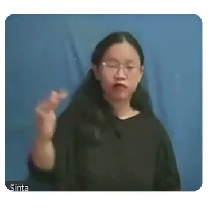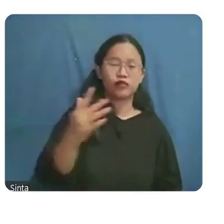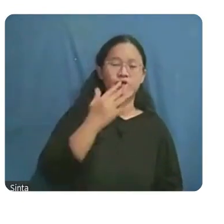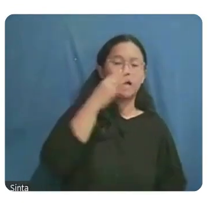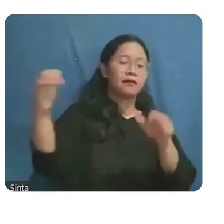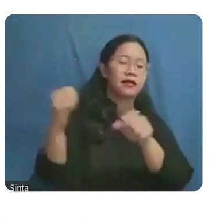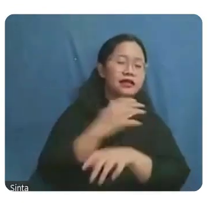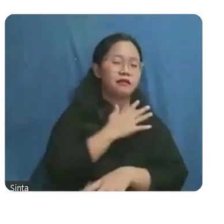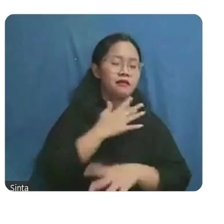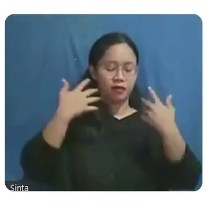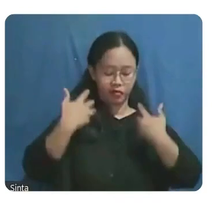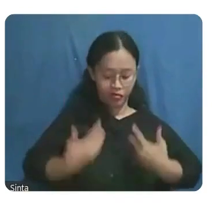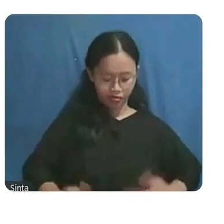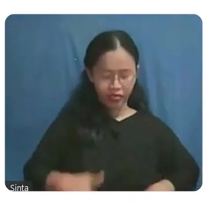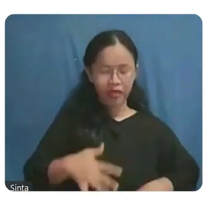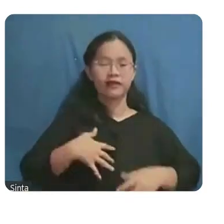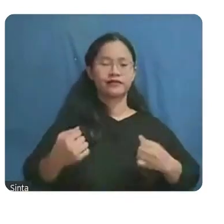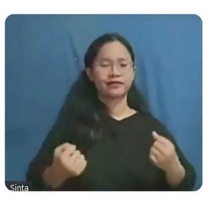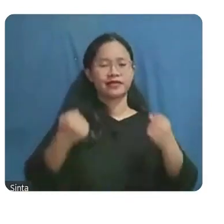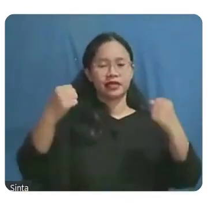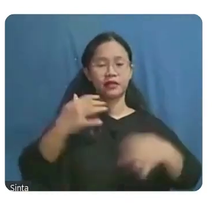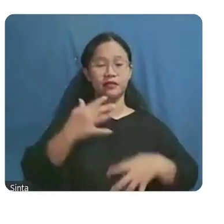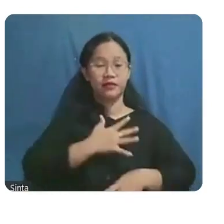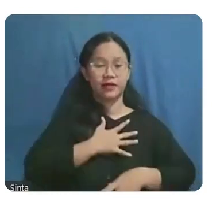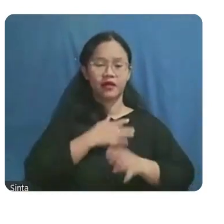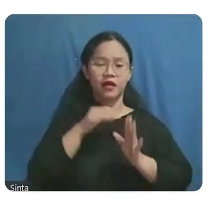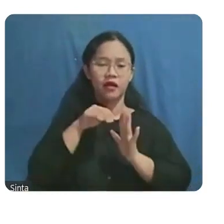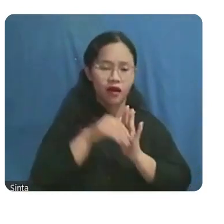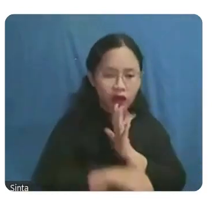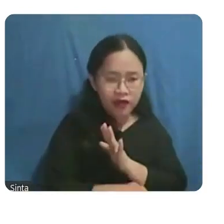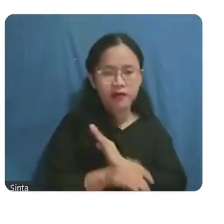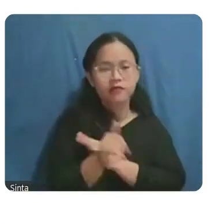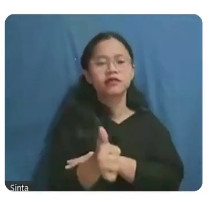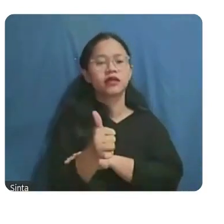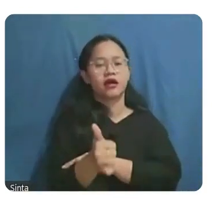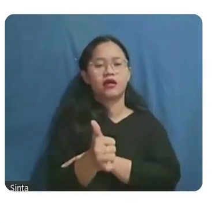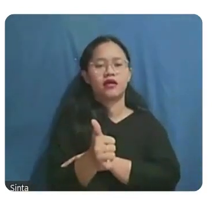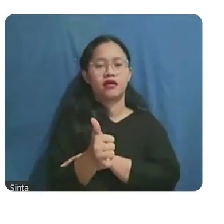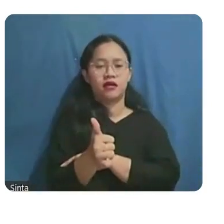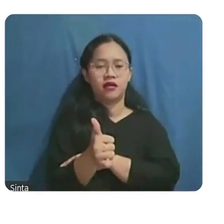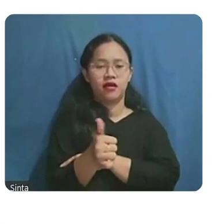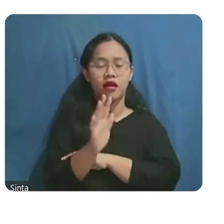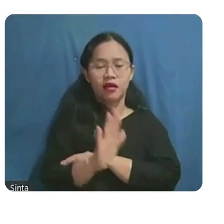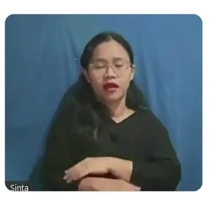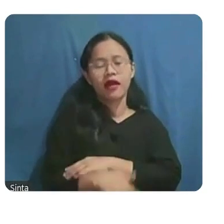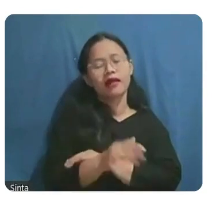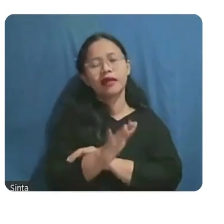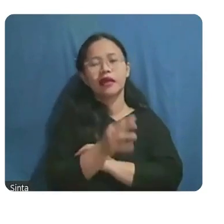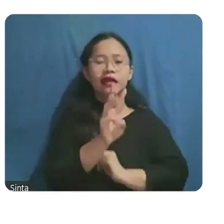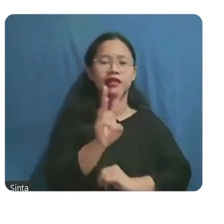around 37%, pneumonia, around 32%, asthma, around